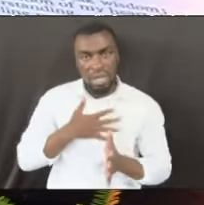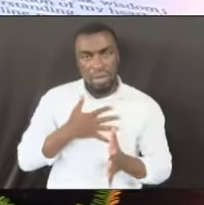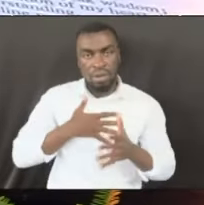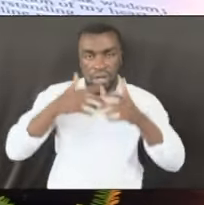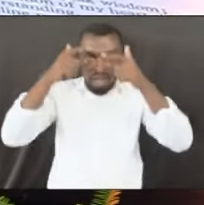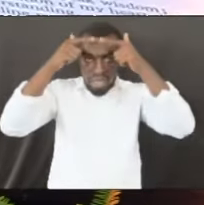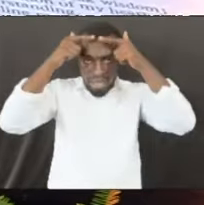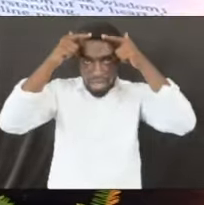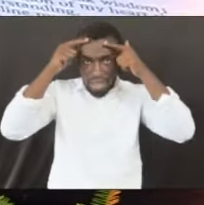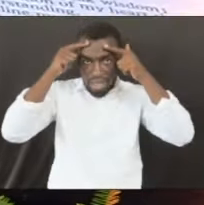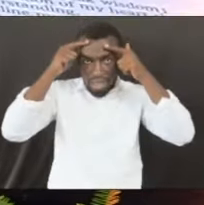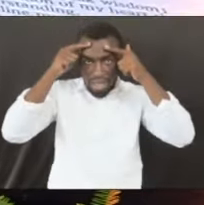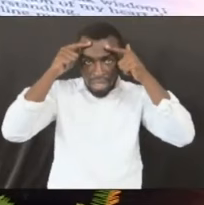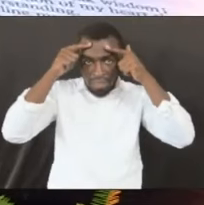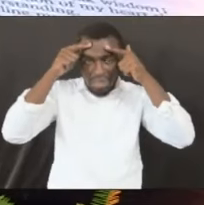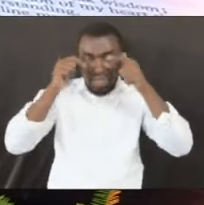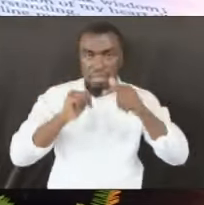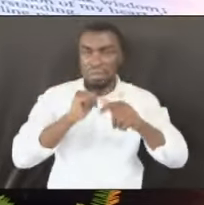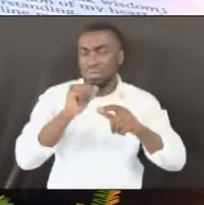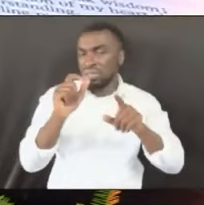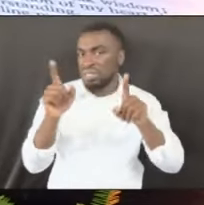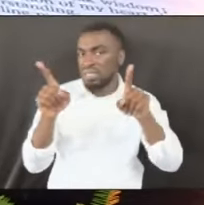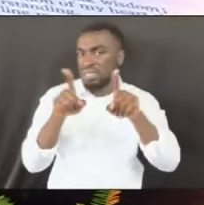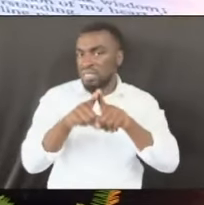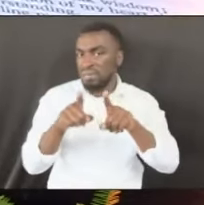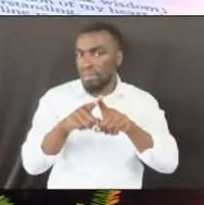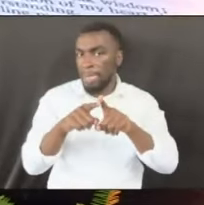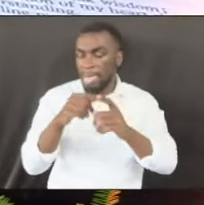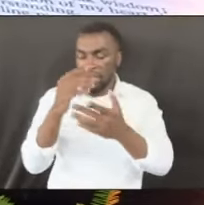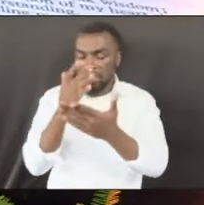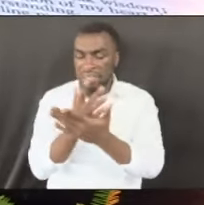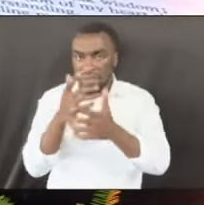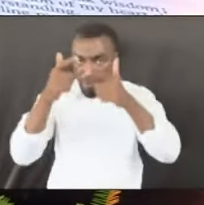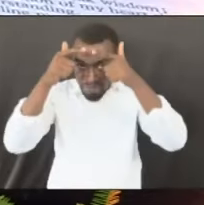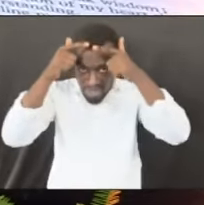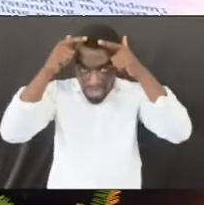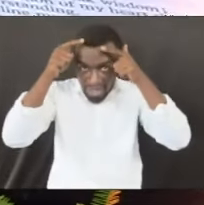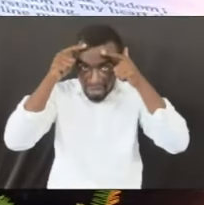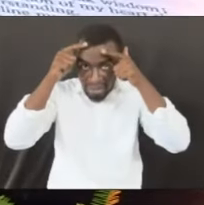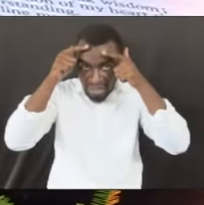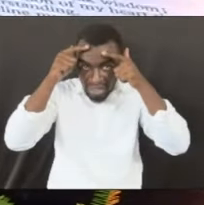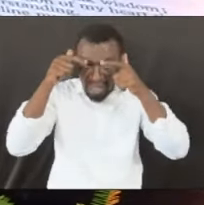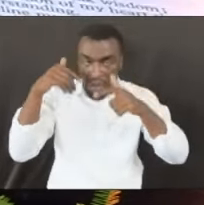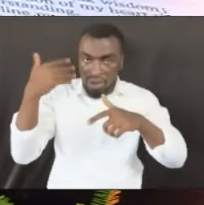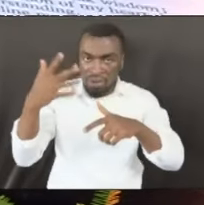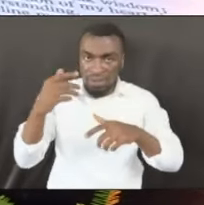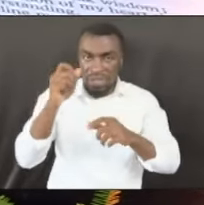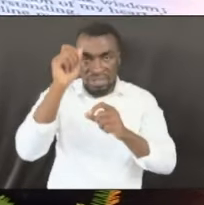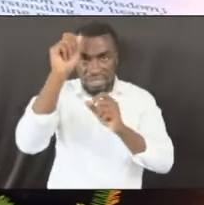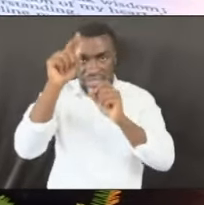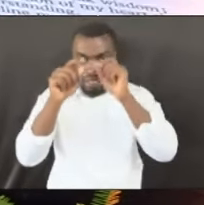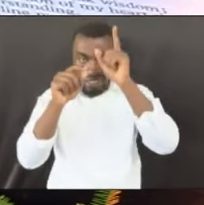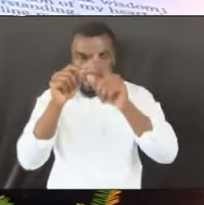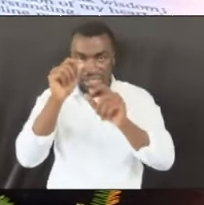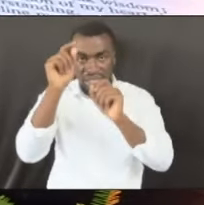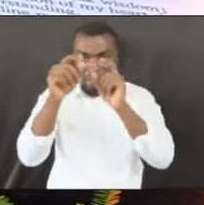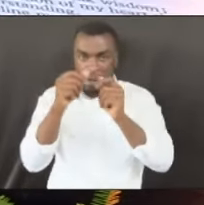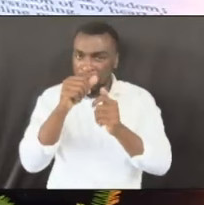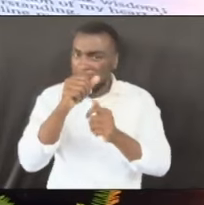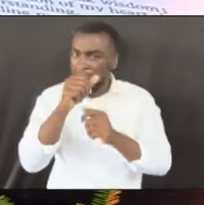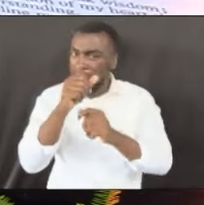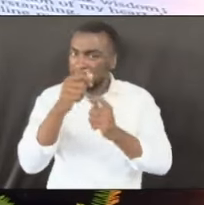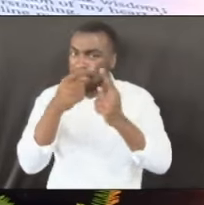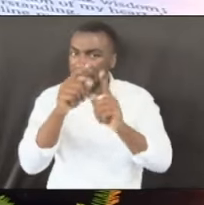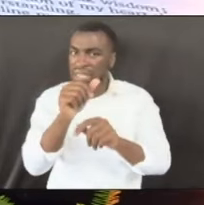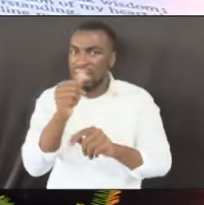the glimmer, they will not be the same. Some crowns appeared heavy with stars, while others had but few.